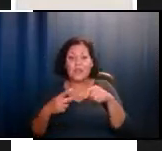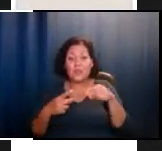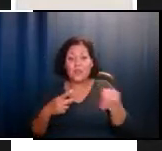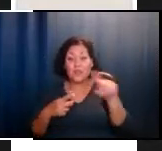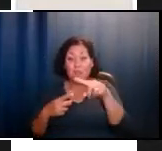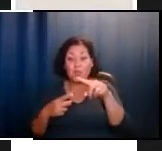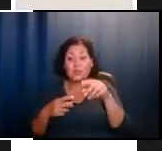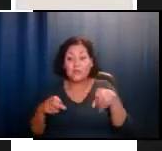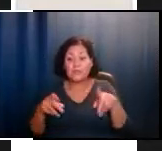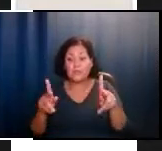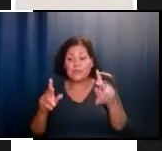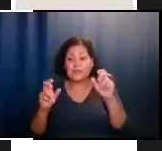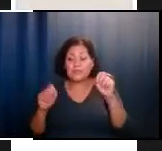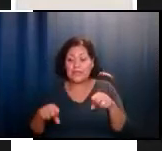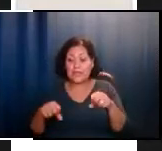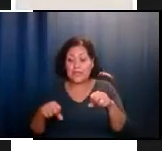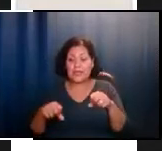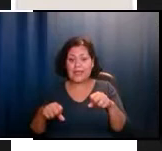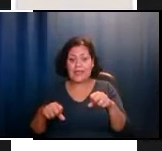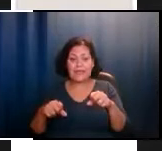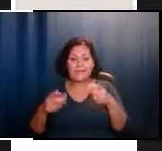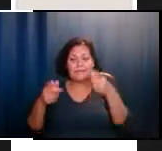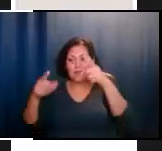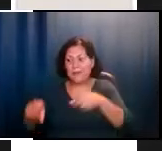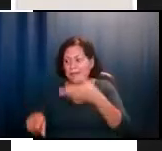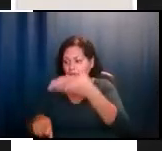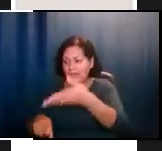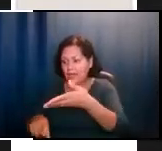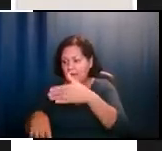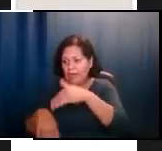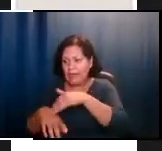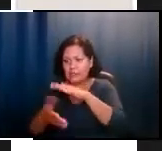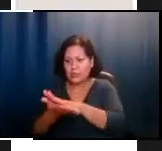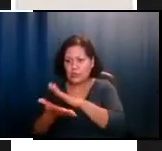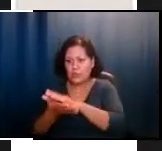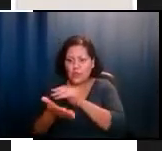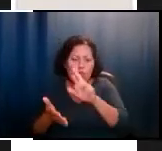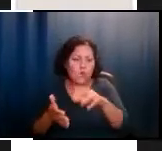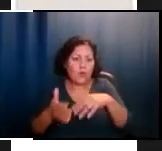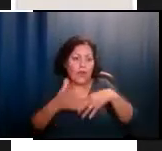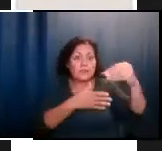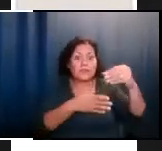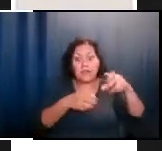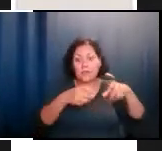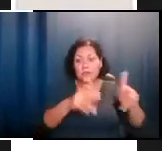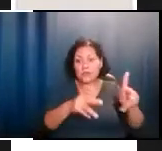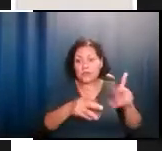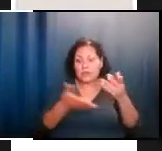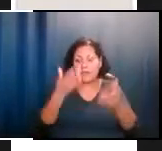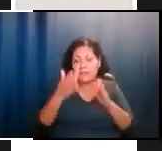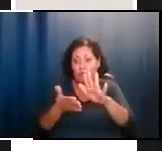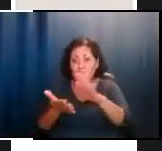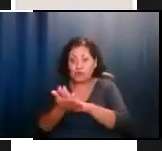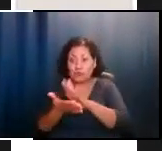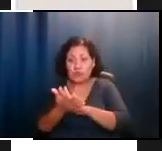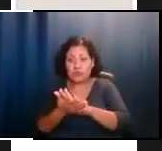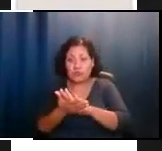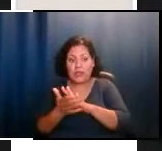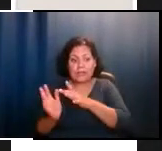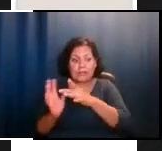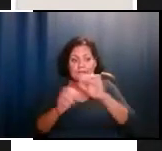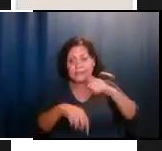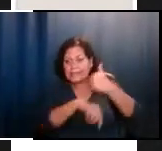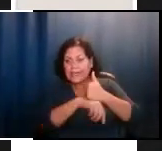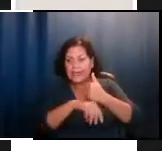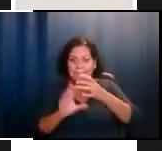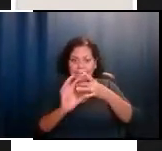could be there on campus, or they could be outside opportunities that your school has made connections.